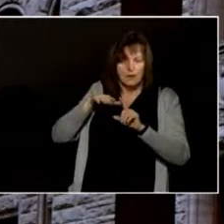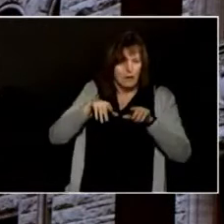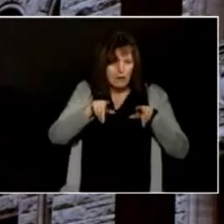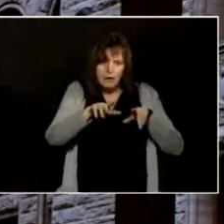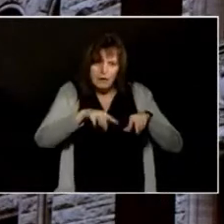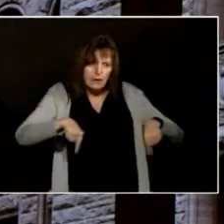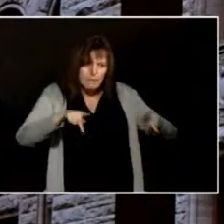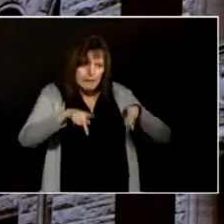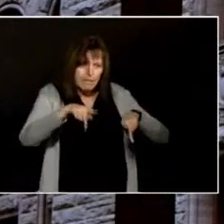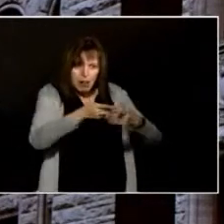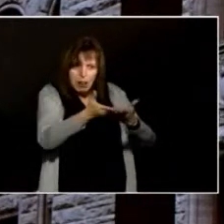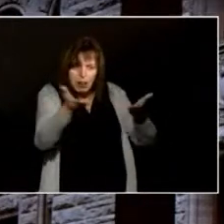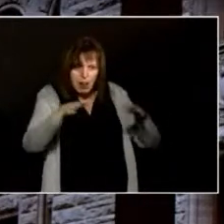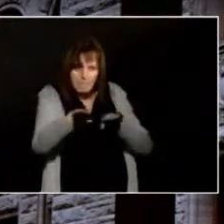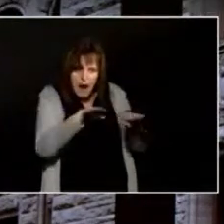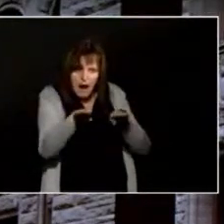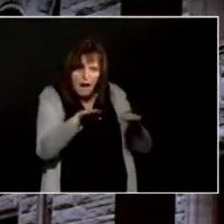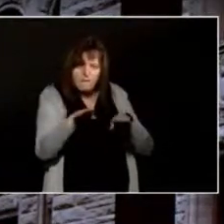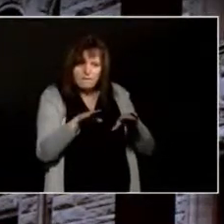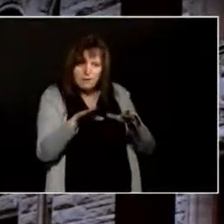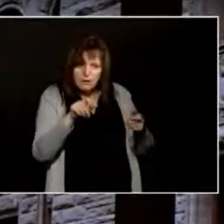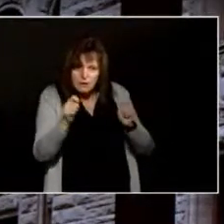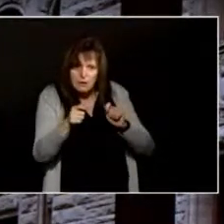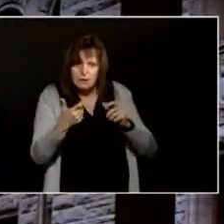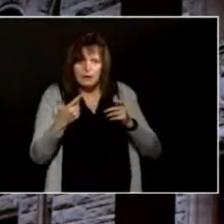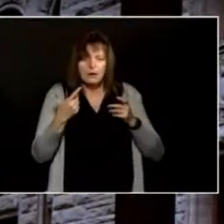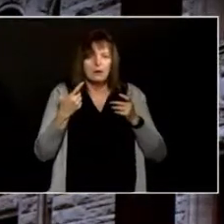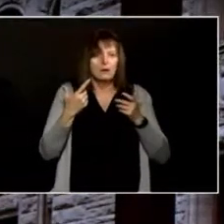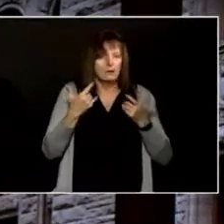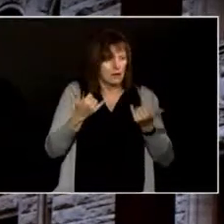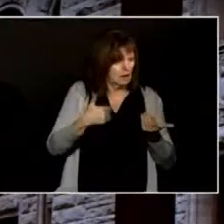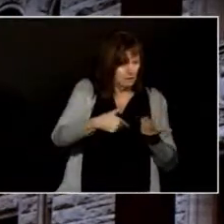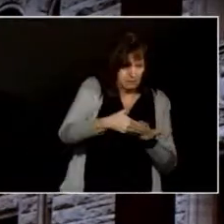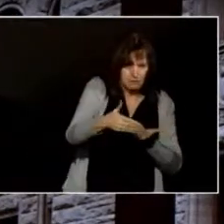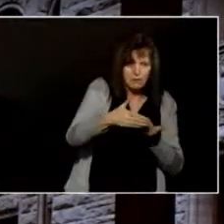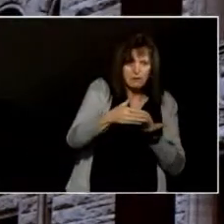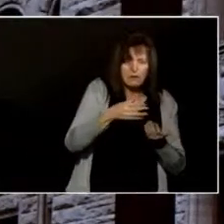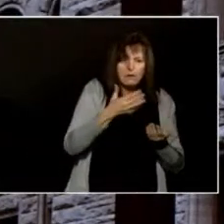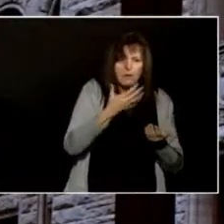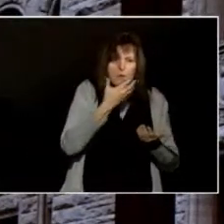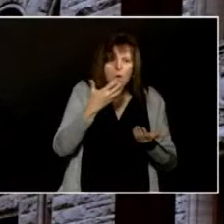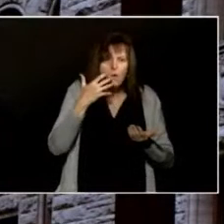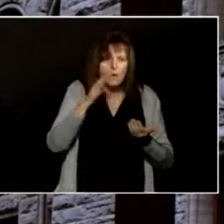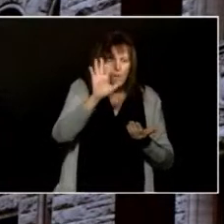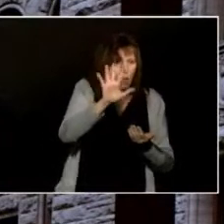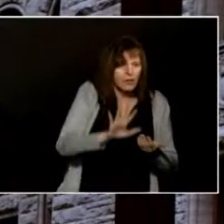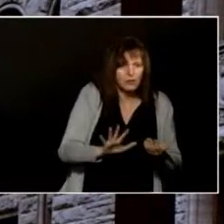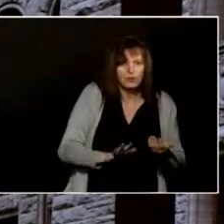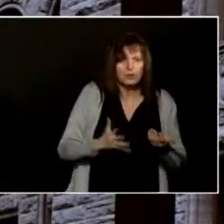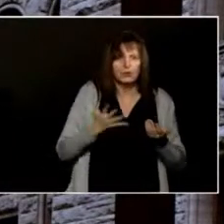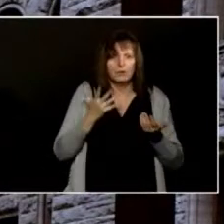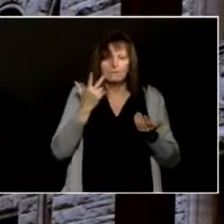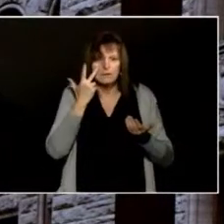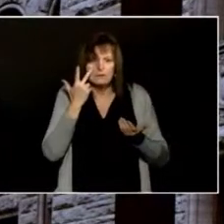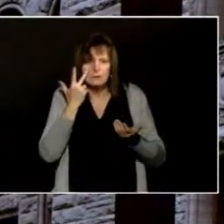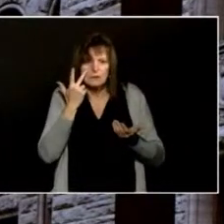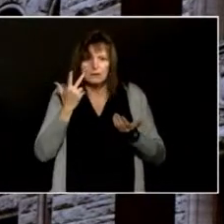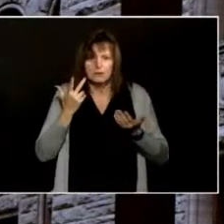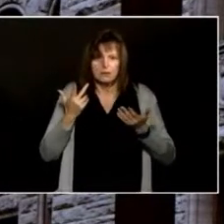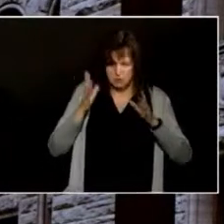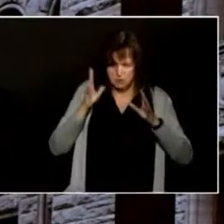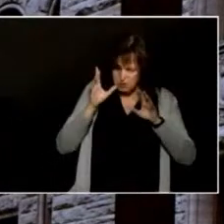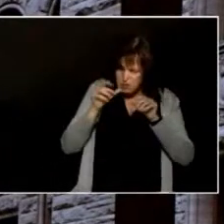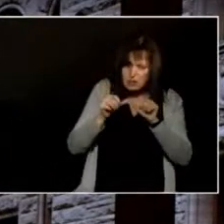Somehow we're able to pull off a live stream consistently at the time we tell you guys, and yet our entire government organization can't show up on